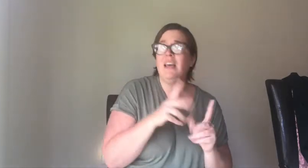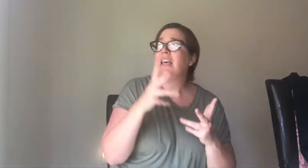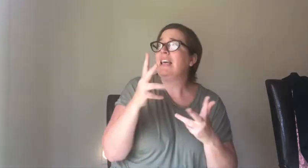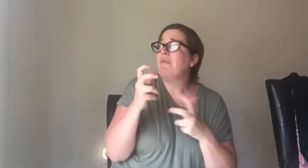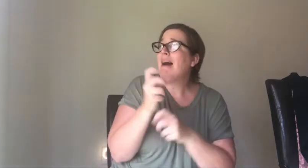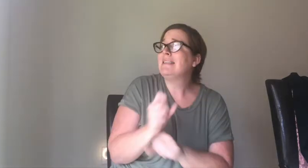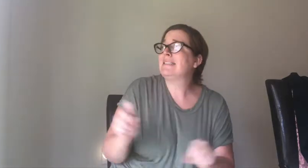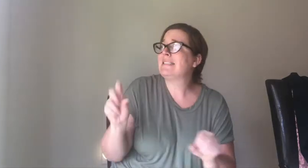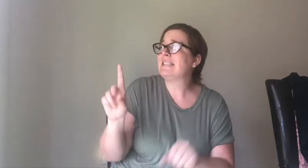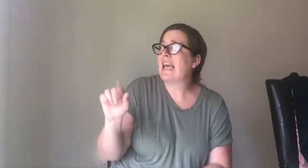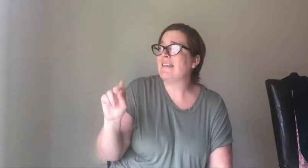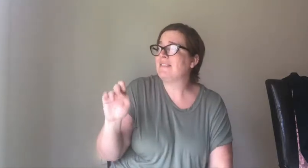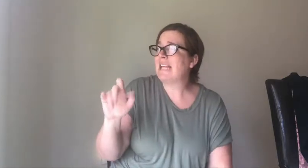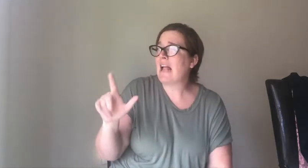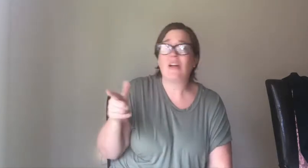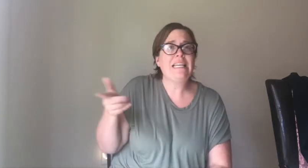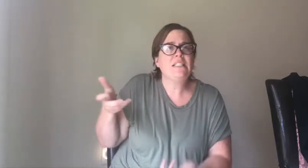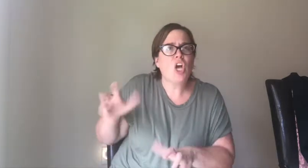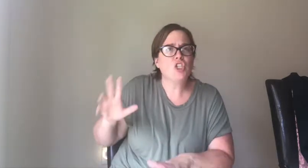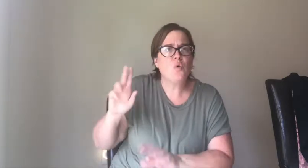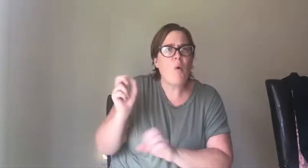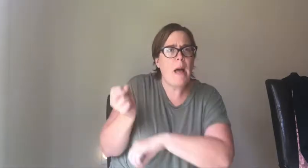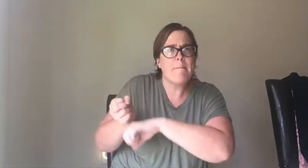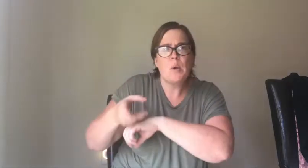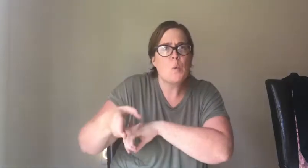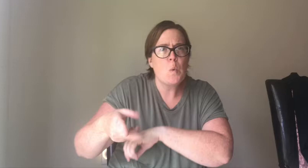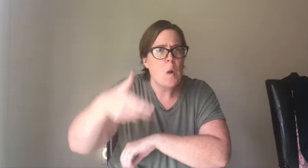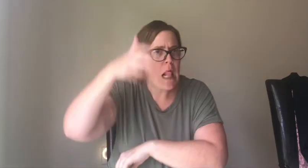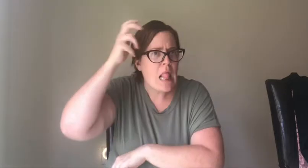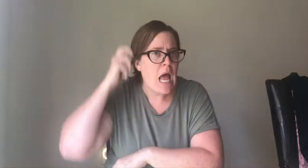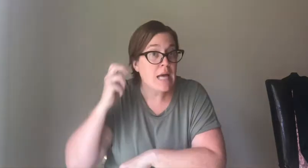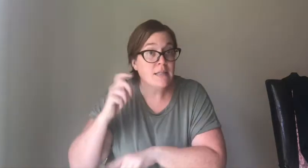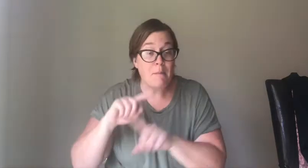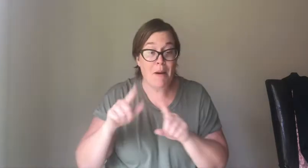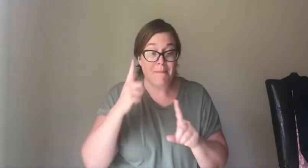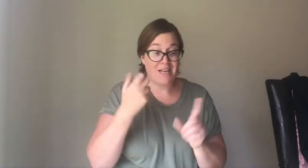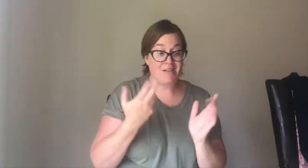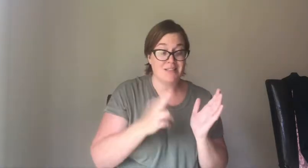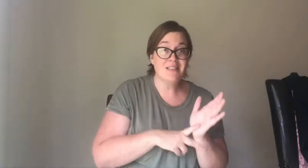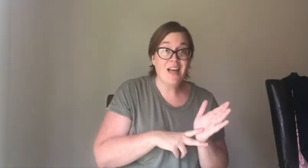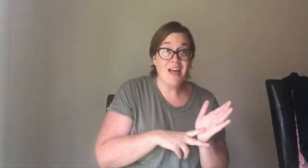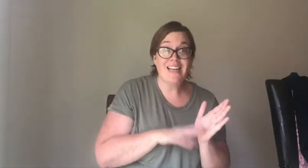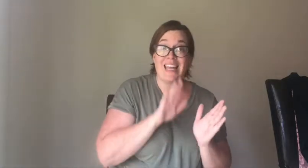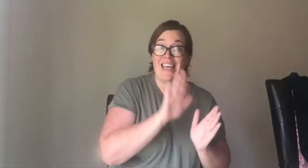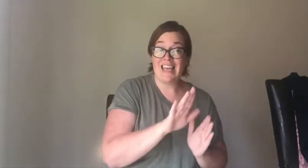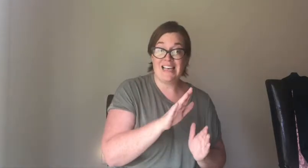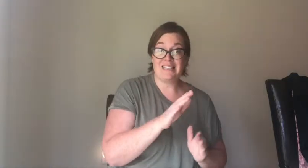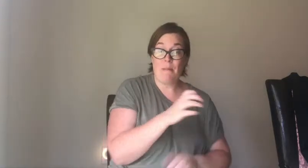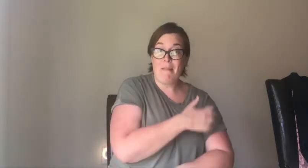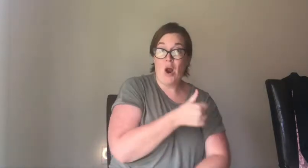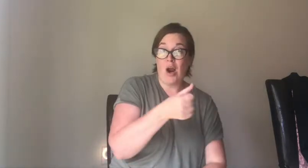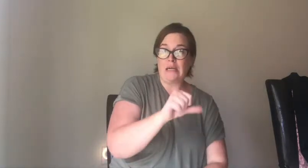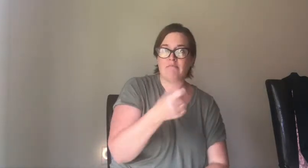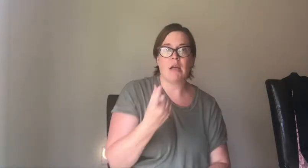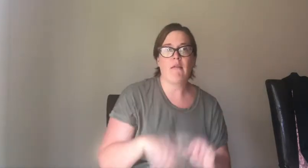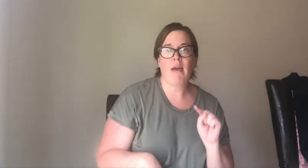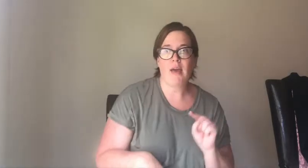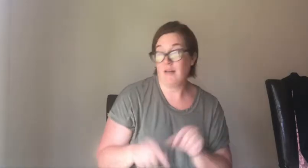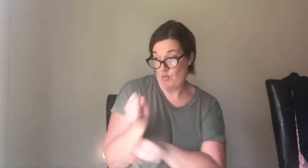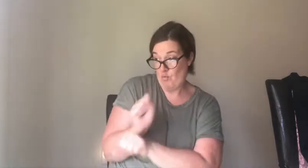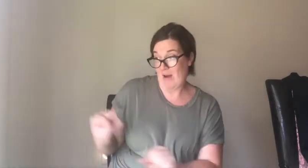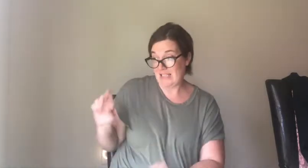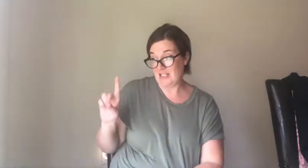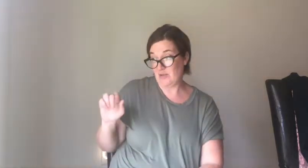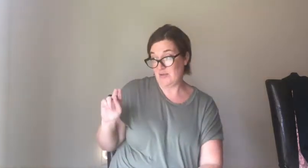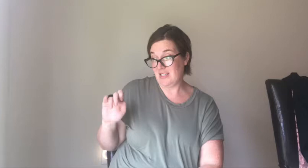using this established practice of Persian and Mede law, where basically the king could, when a law was signed